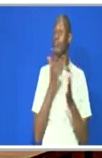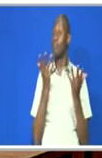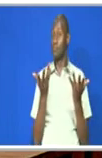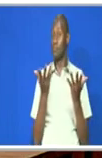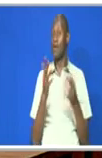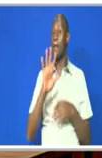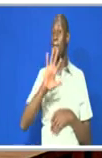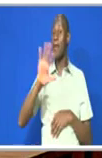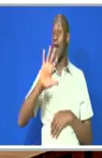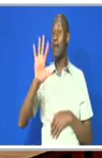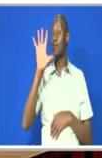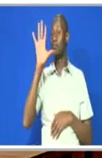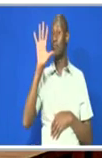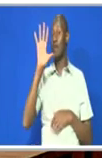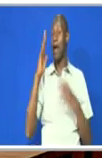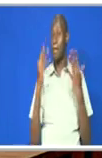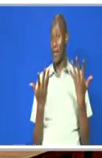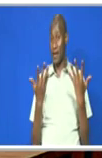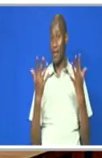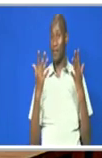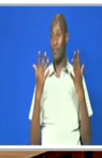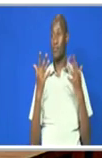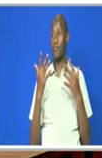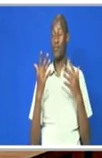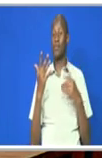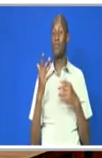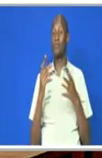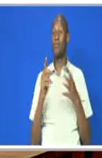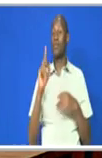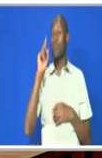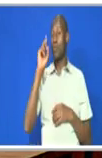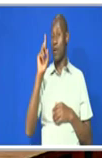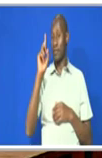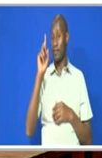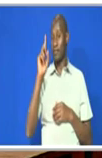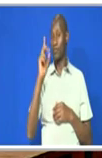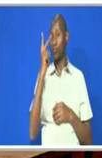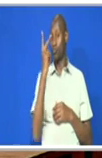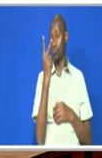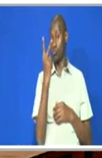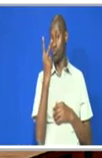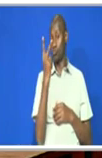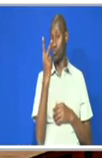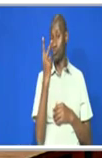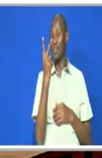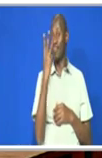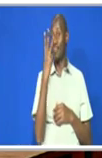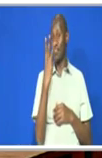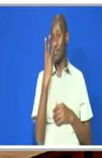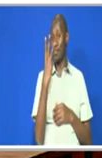I left with? Let's count. 1, 2,